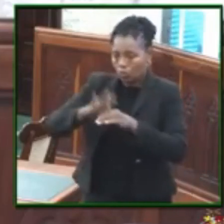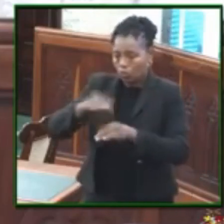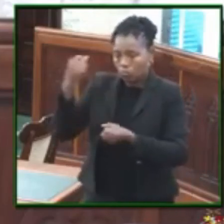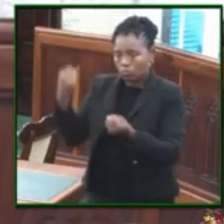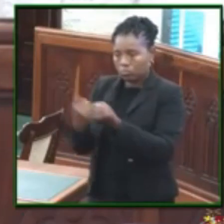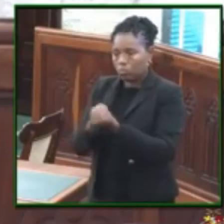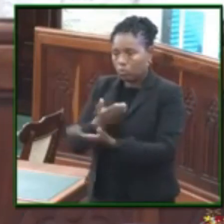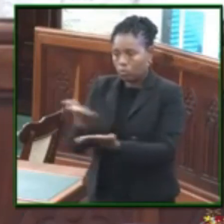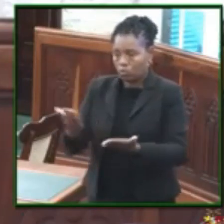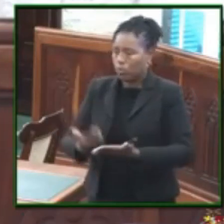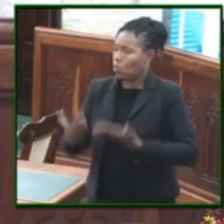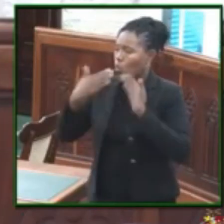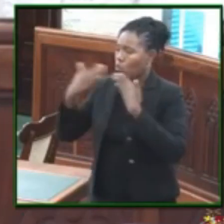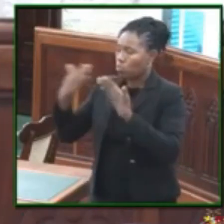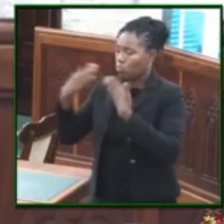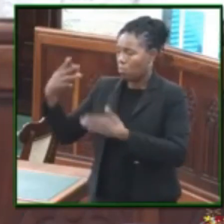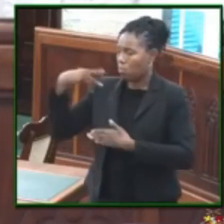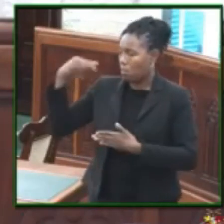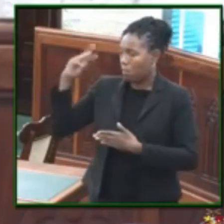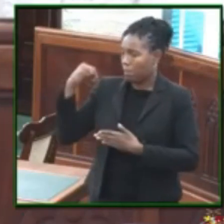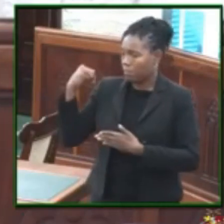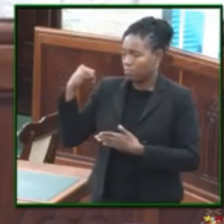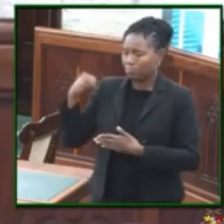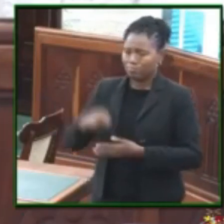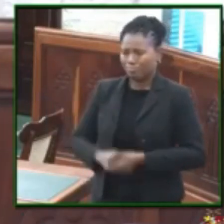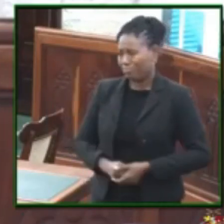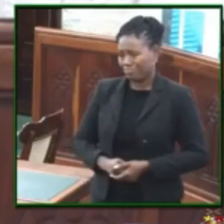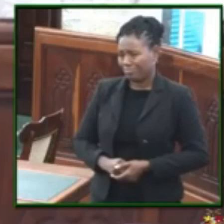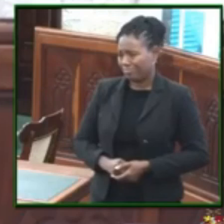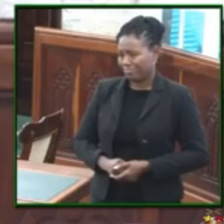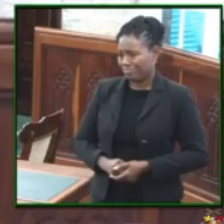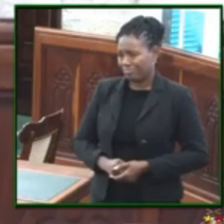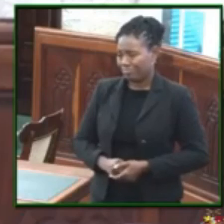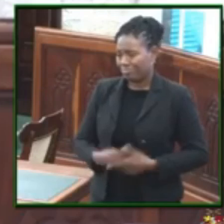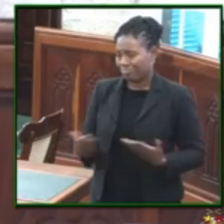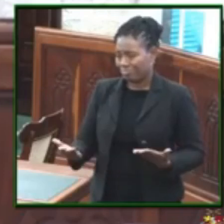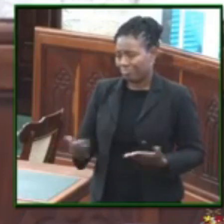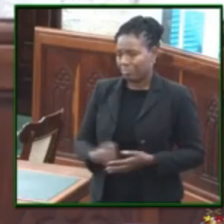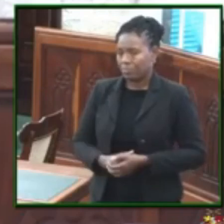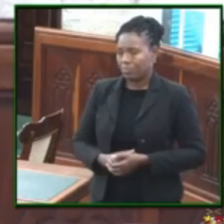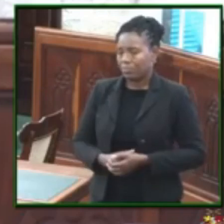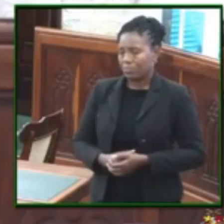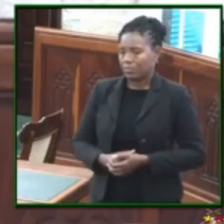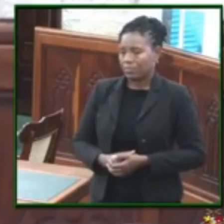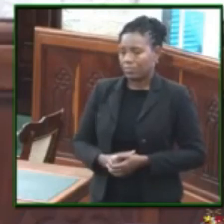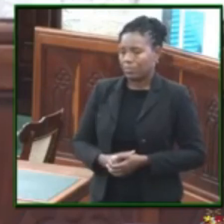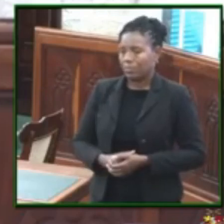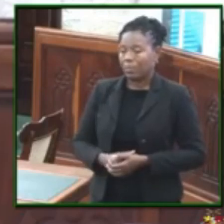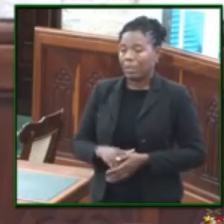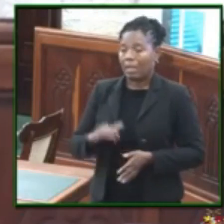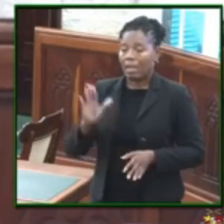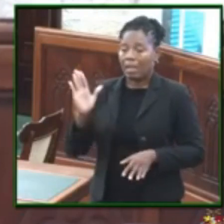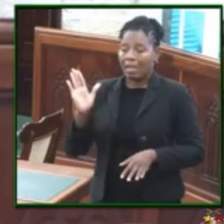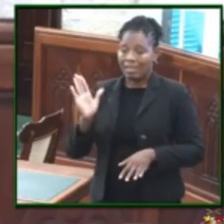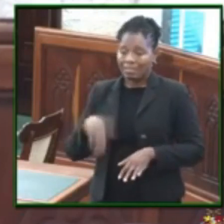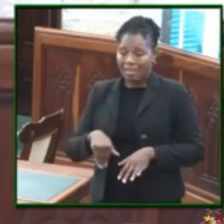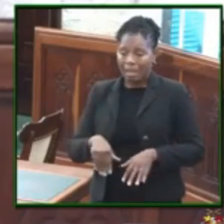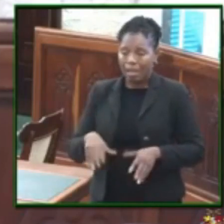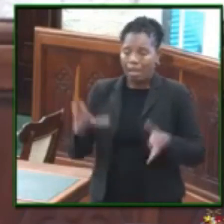So don't thank the Prime Minister. According to the myth of